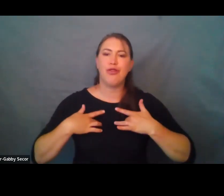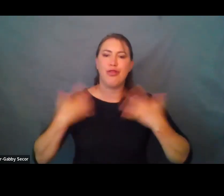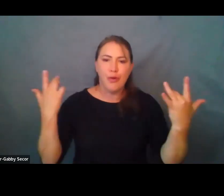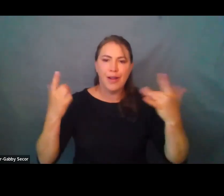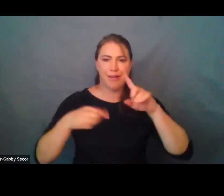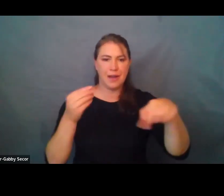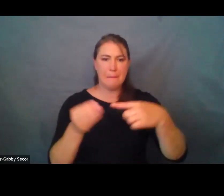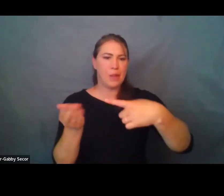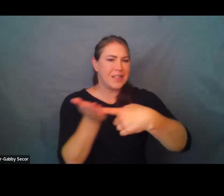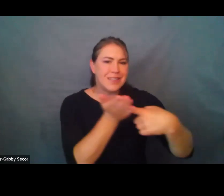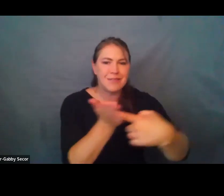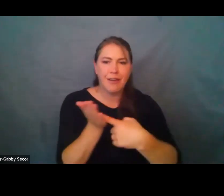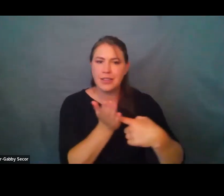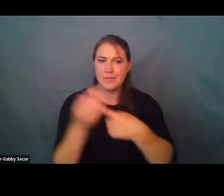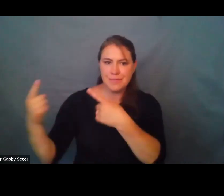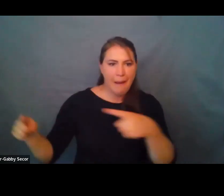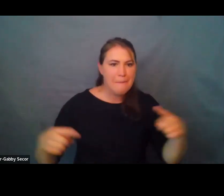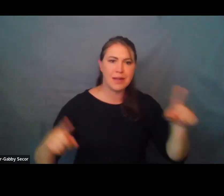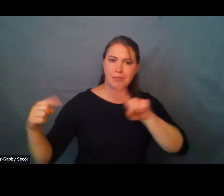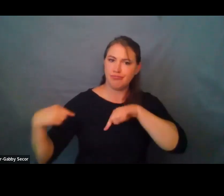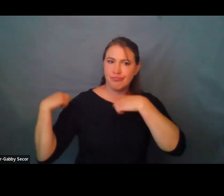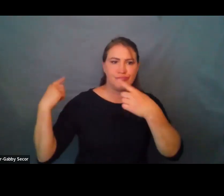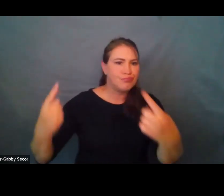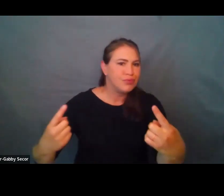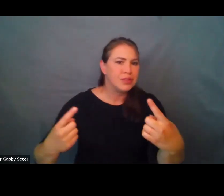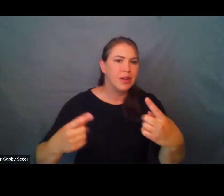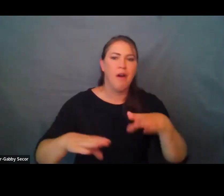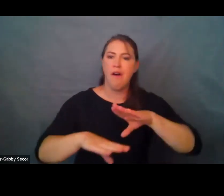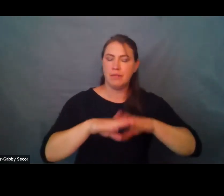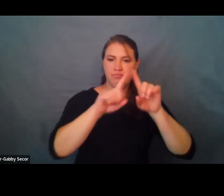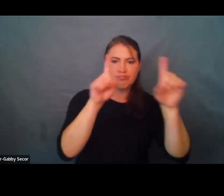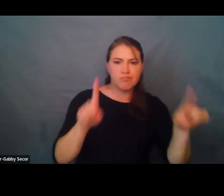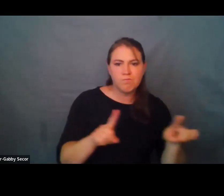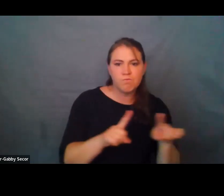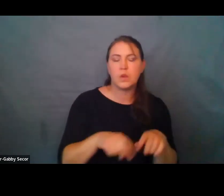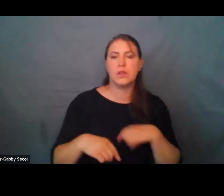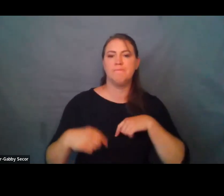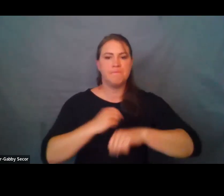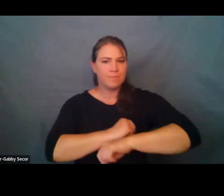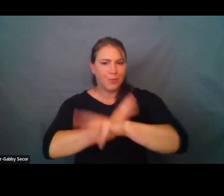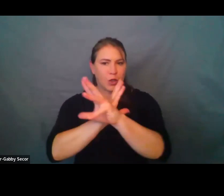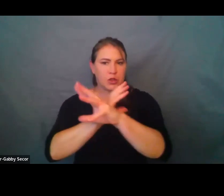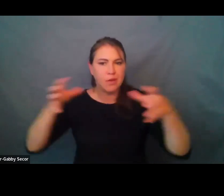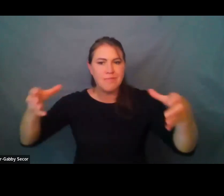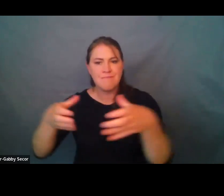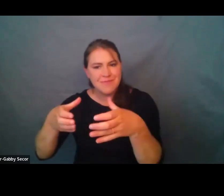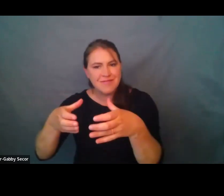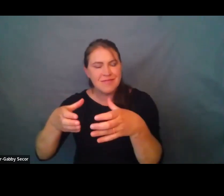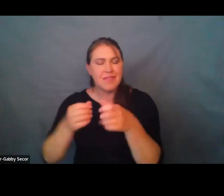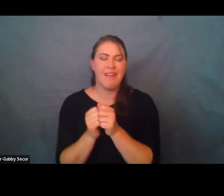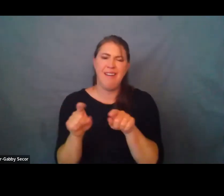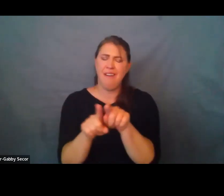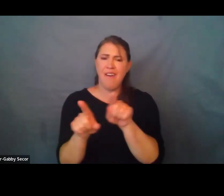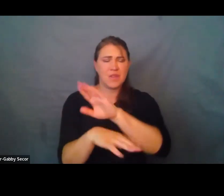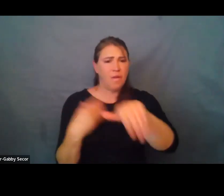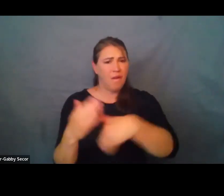conversations and discussions that have been happening on the Hoover boards, the virtual meetups, as well as all the networking and of